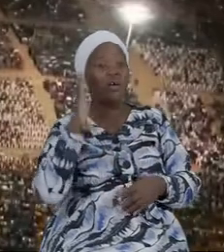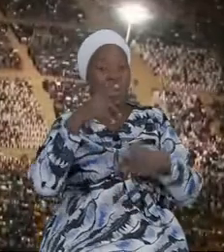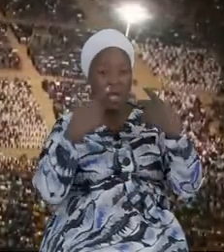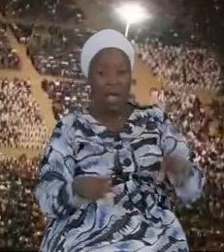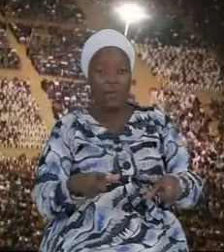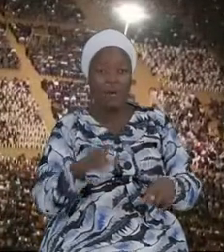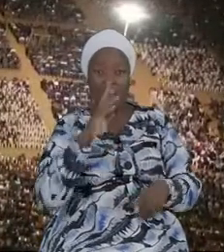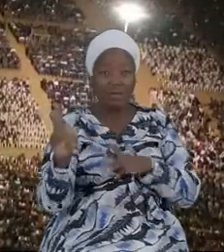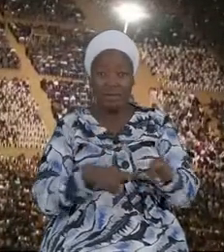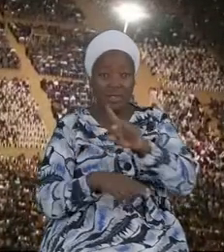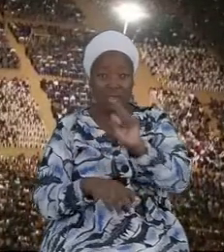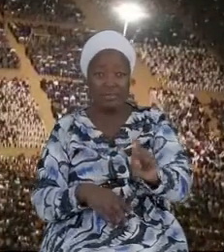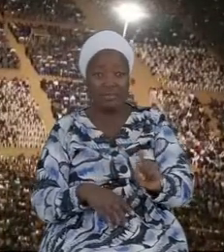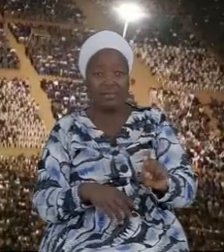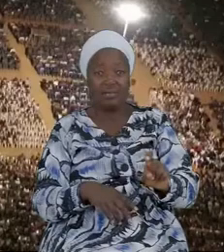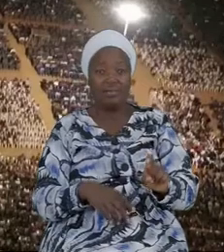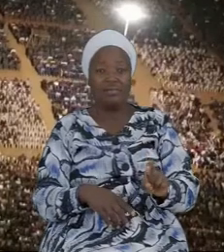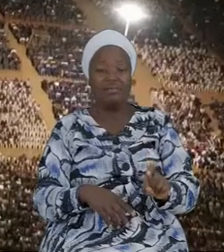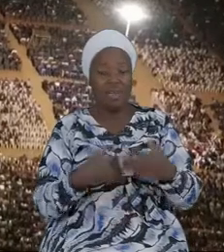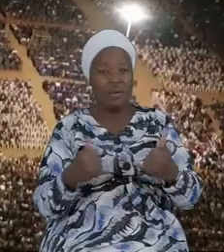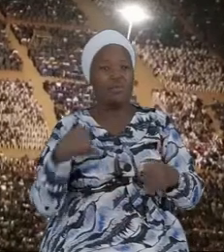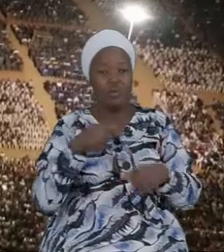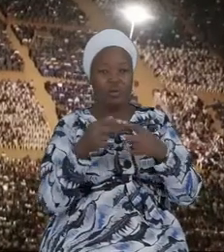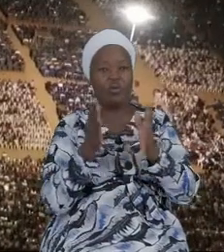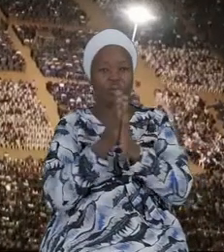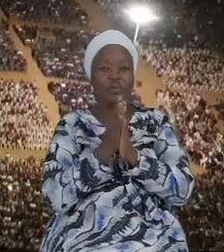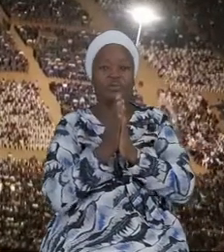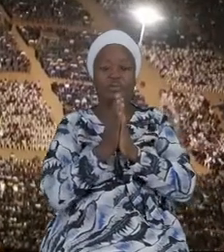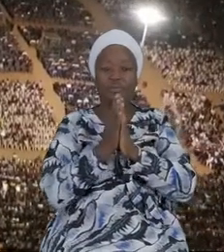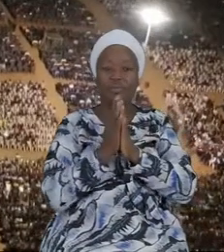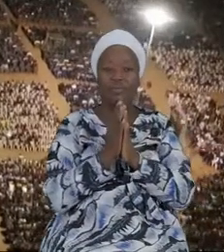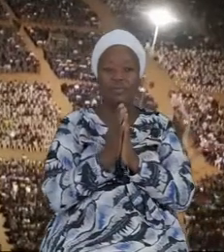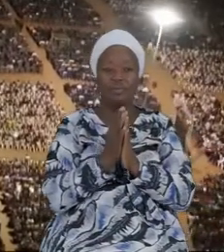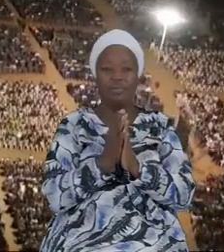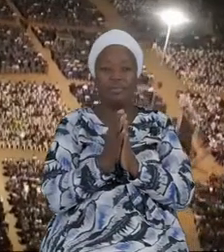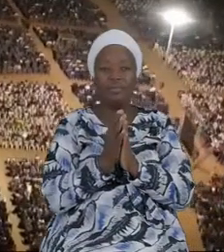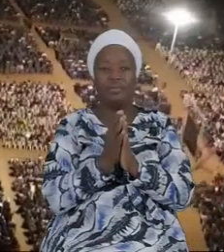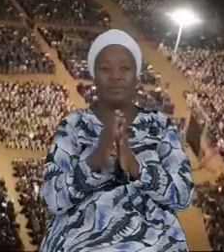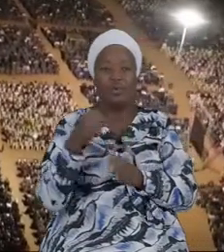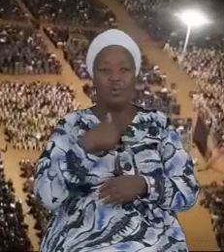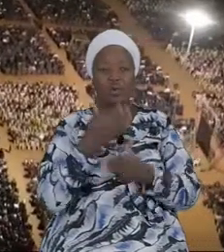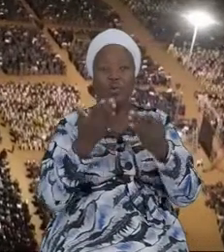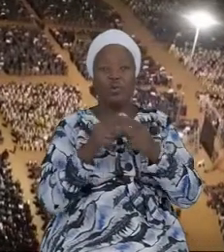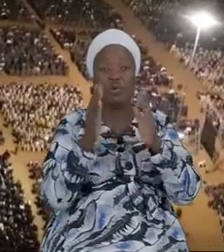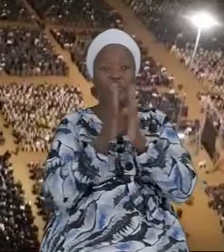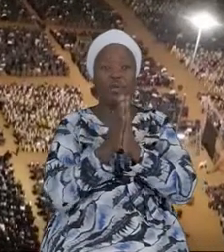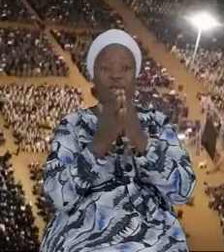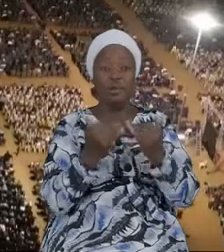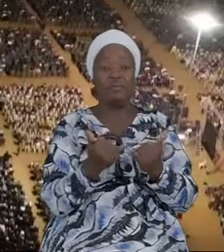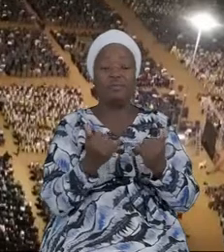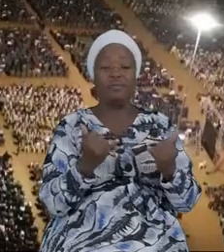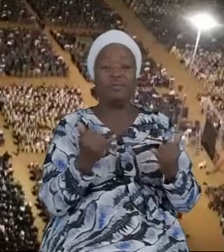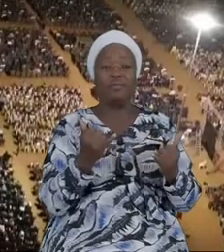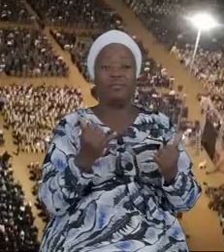happen. Are you ready? Yes. Heads bowed and eyes closed. Heads bowed and